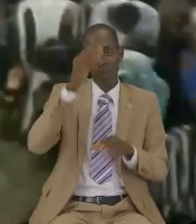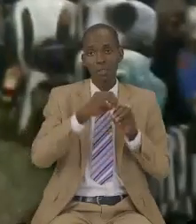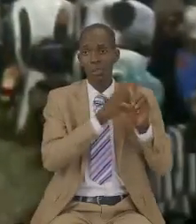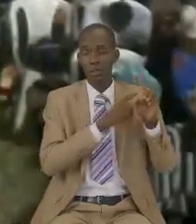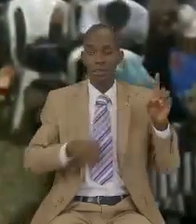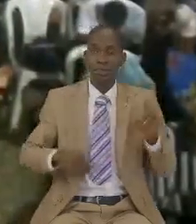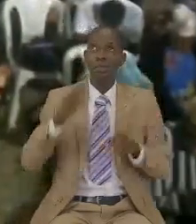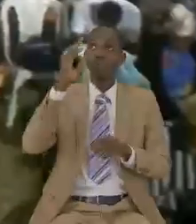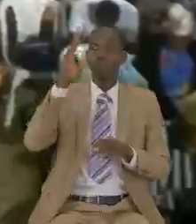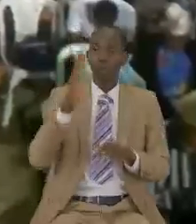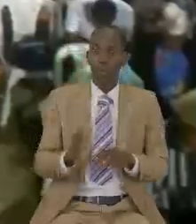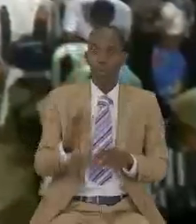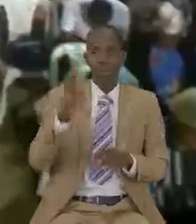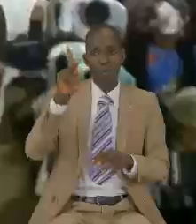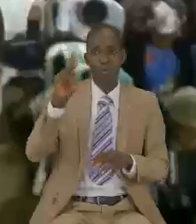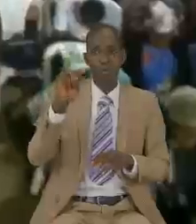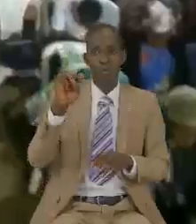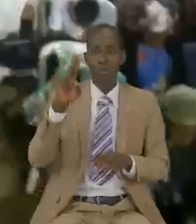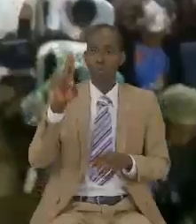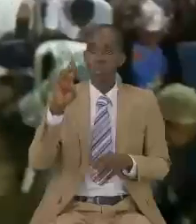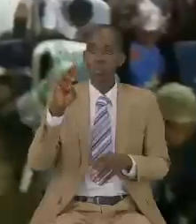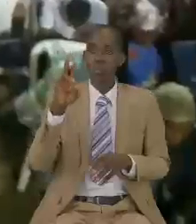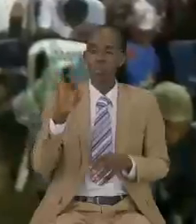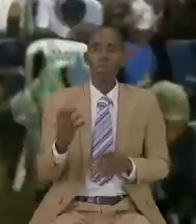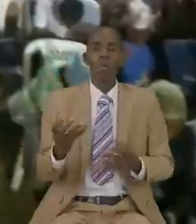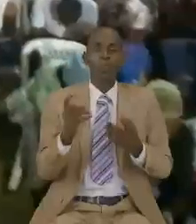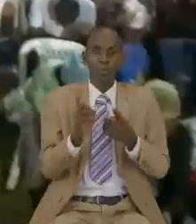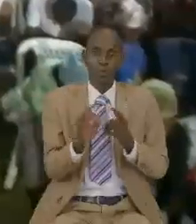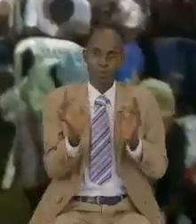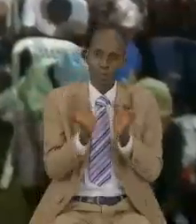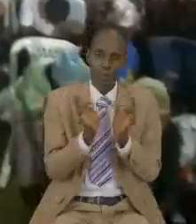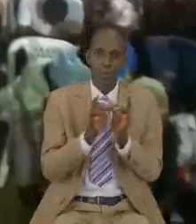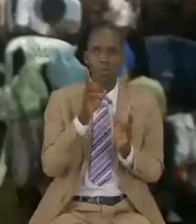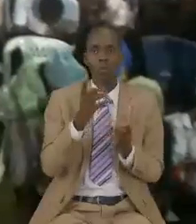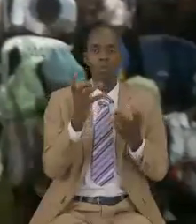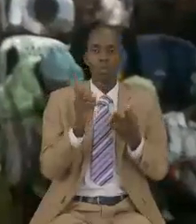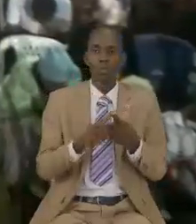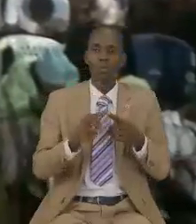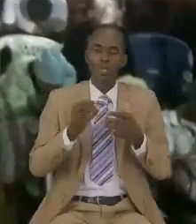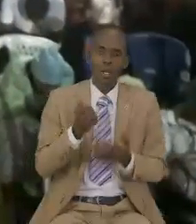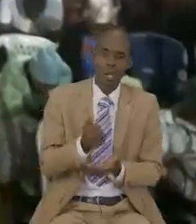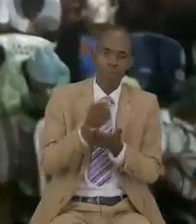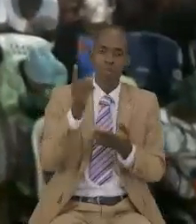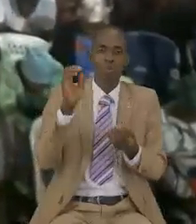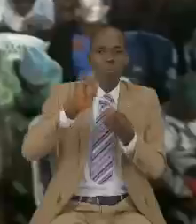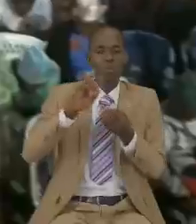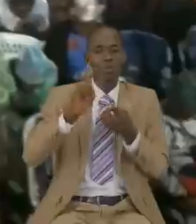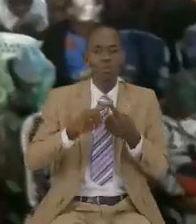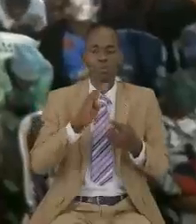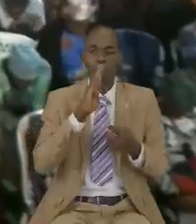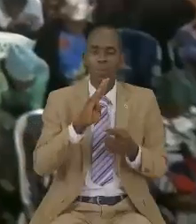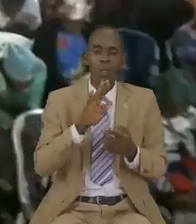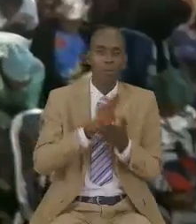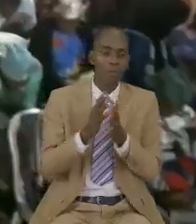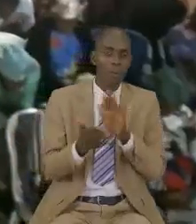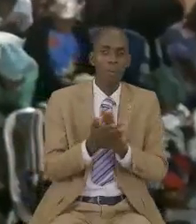there now. Wave your hand to the counselors so you can receive the special message